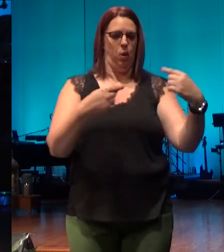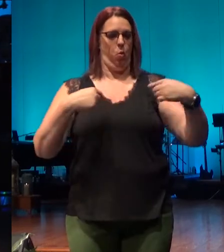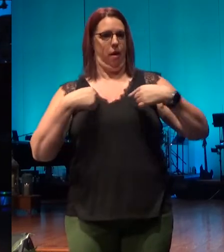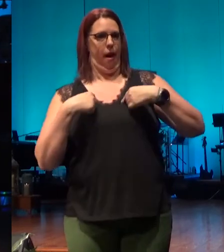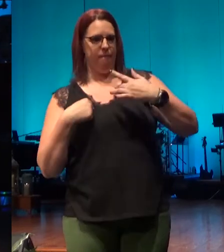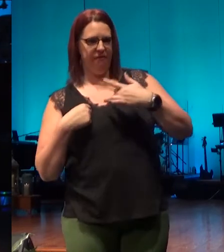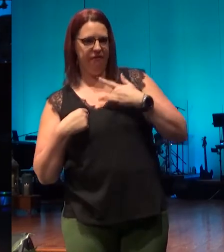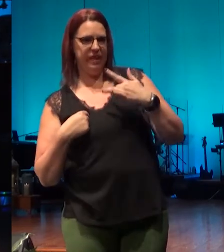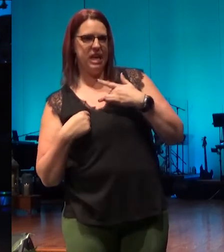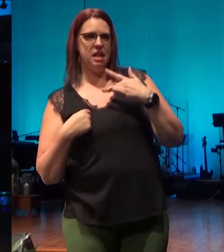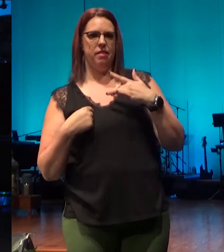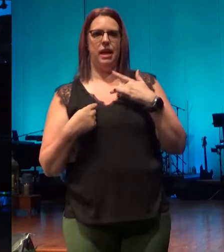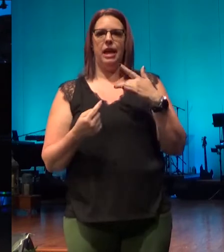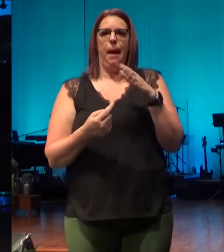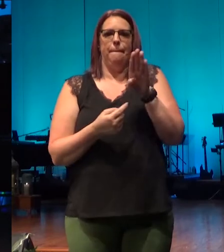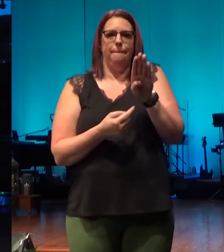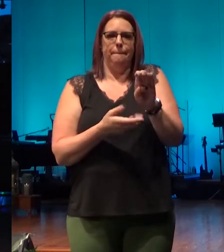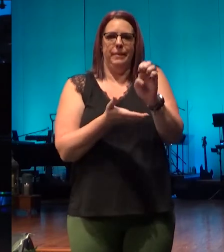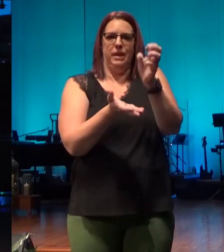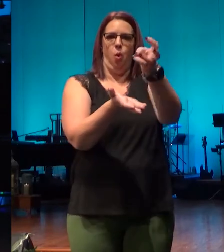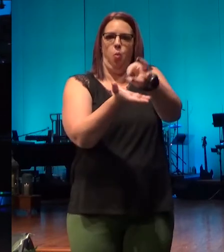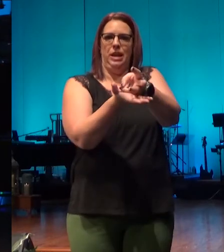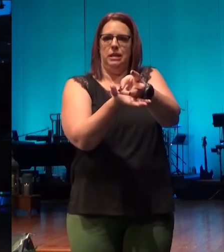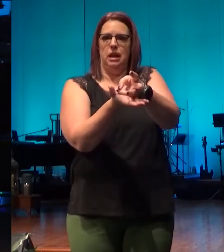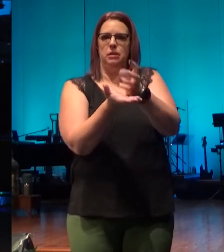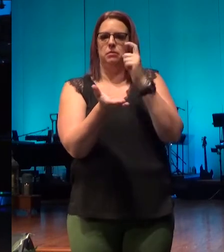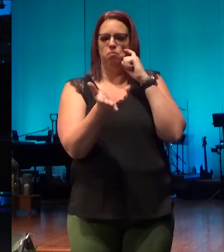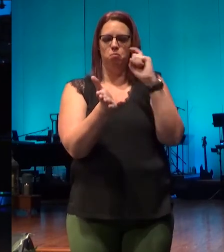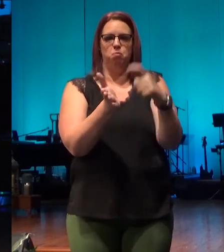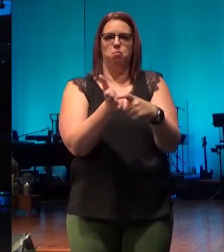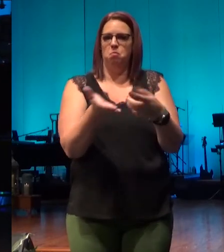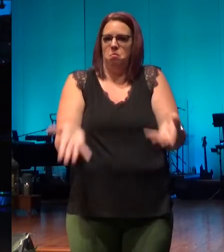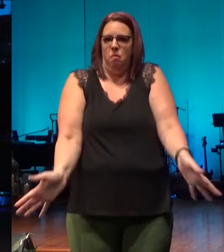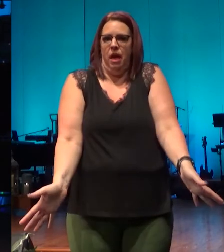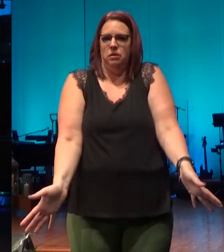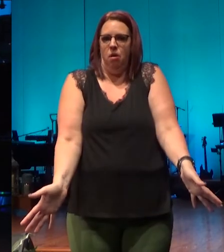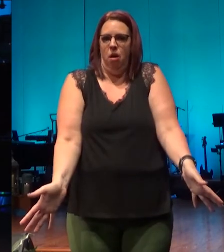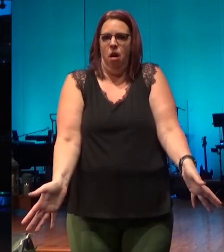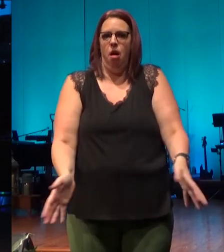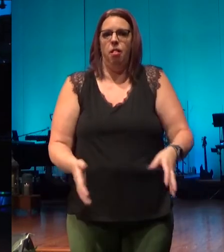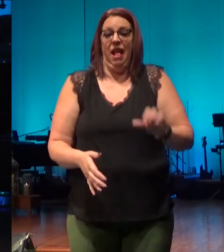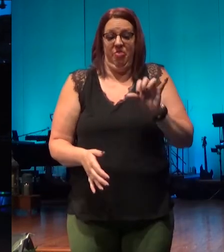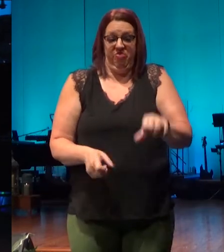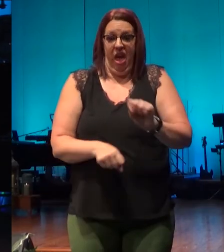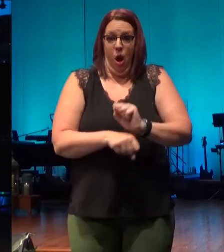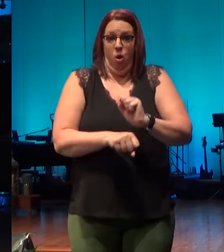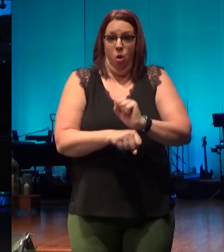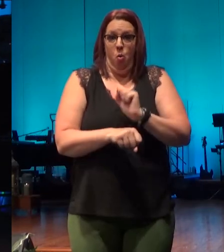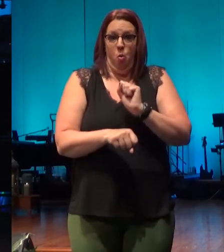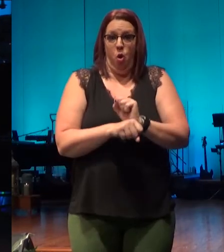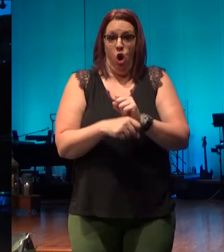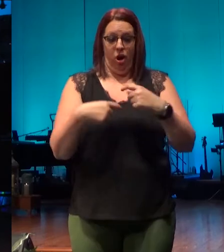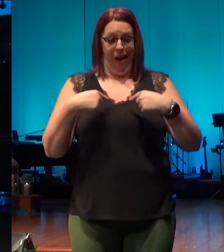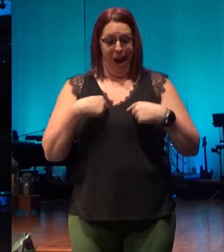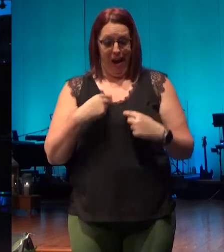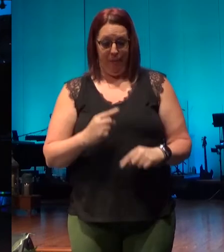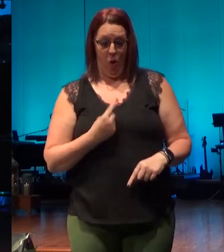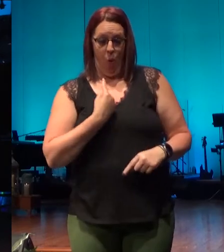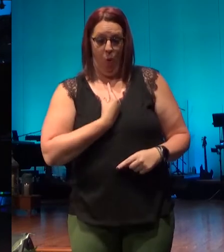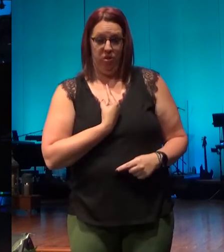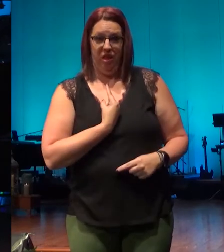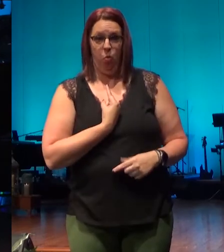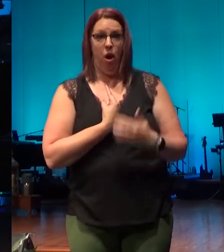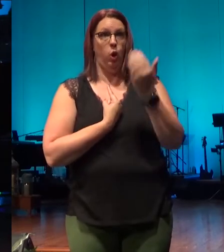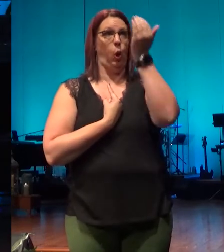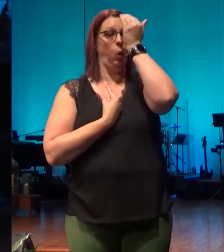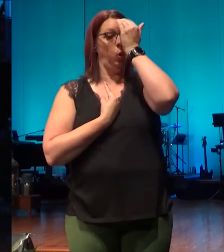thinking, and being a witness to it all. And in that work, she says, you're the only one who knows what is